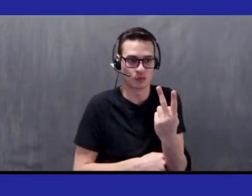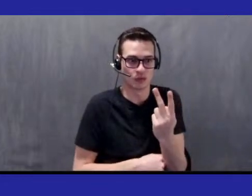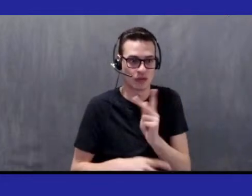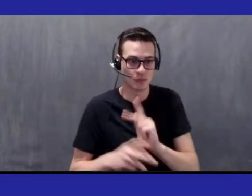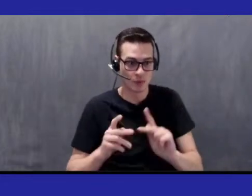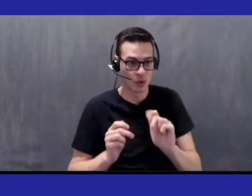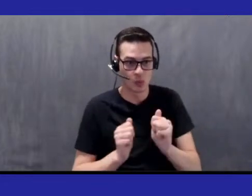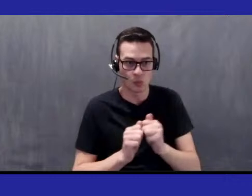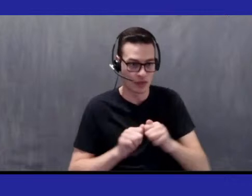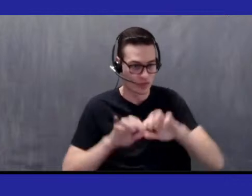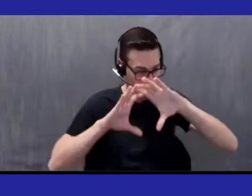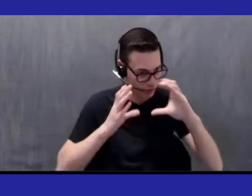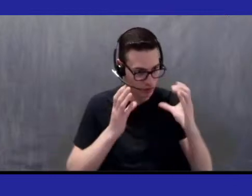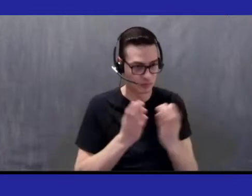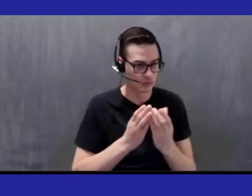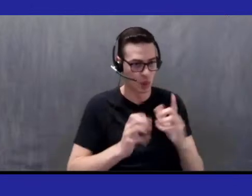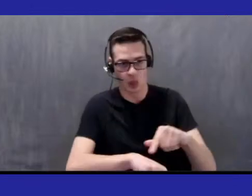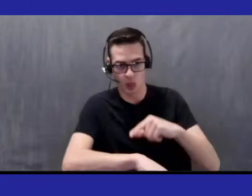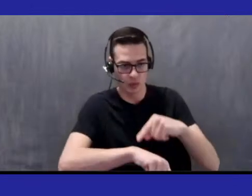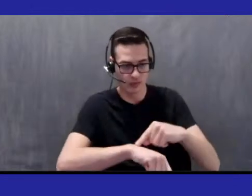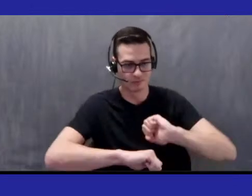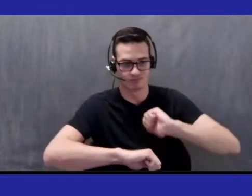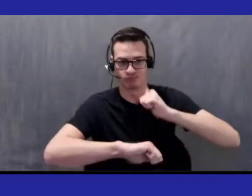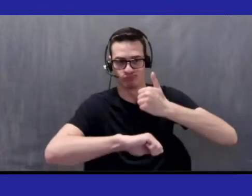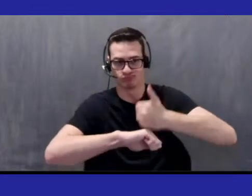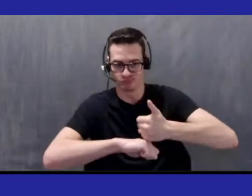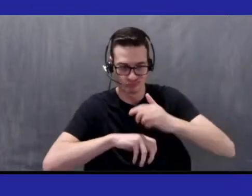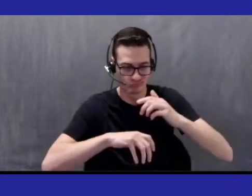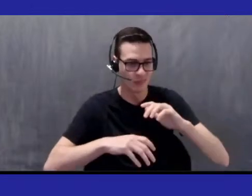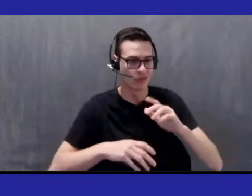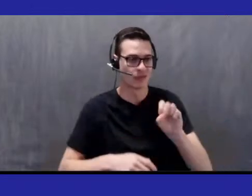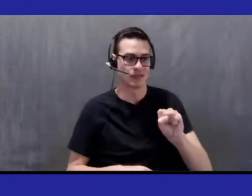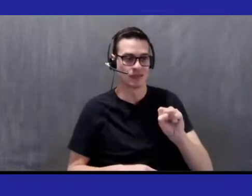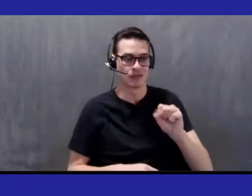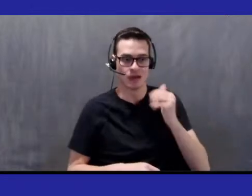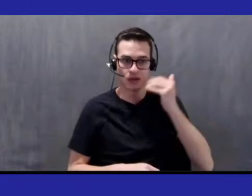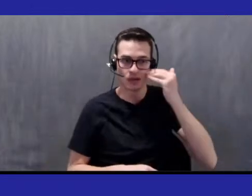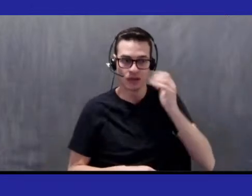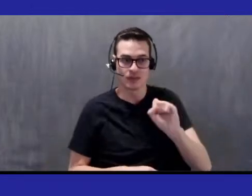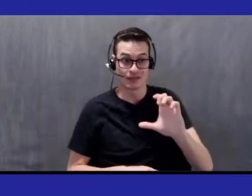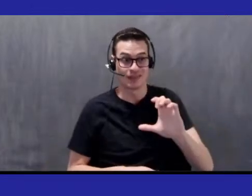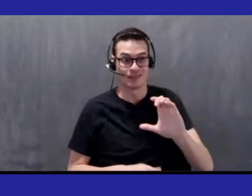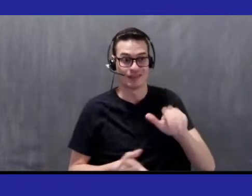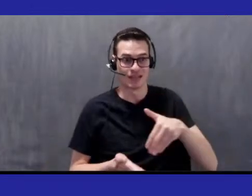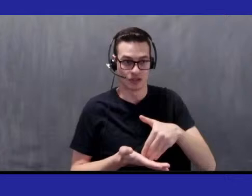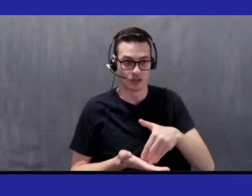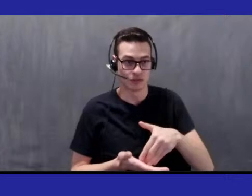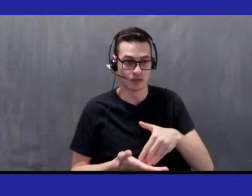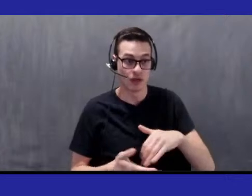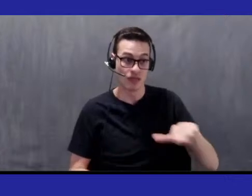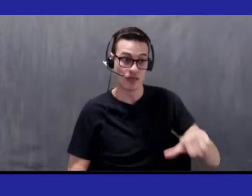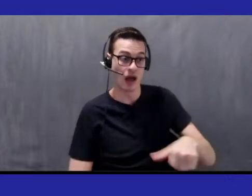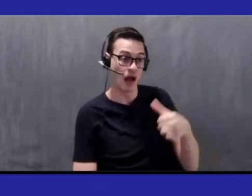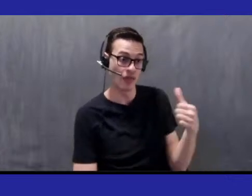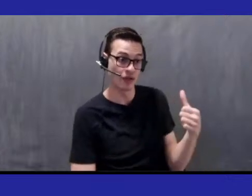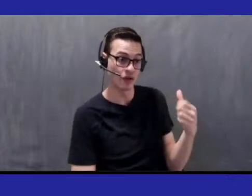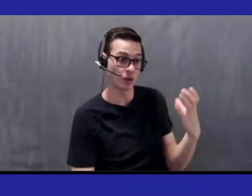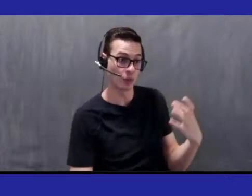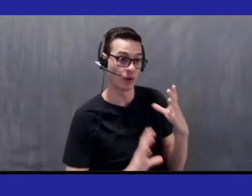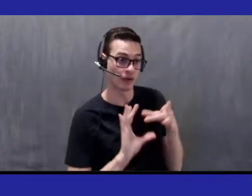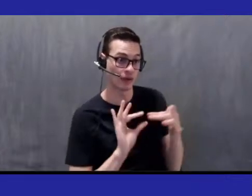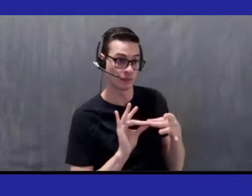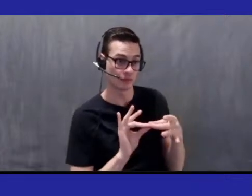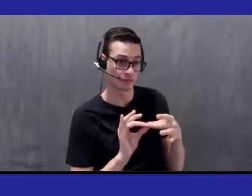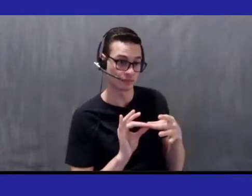comprehensive, long-standing and robust comprehensive adult sickle cell center. The other dynamic that I want to point out